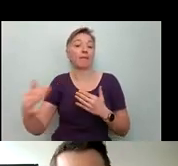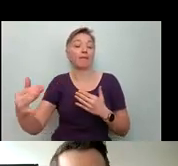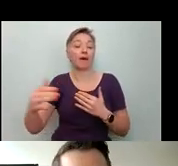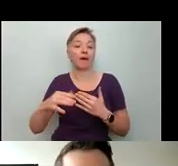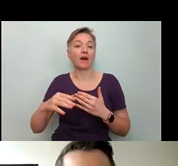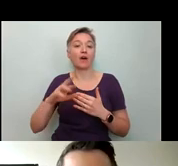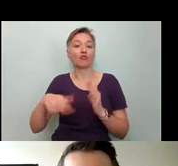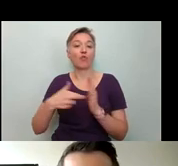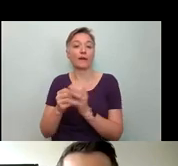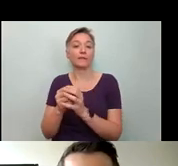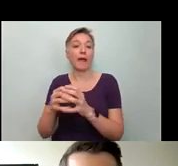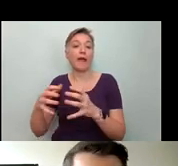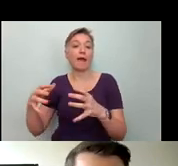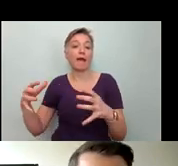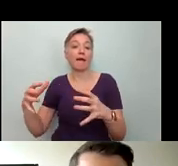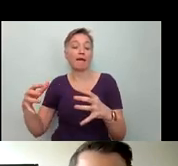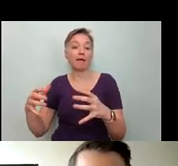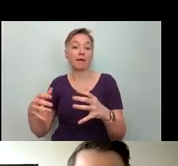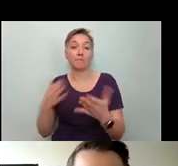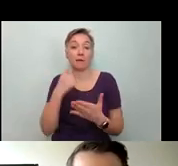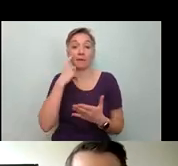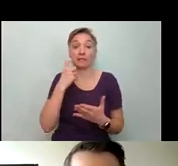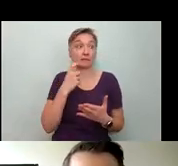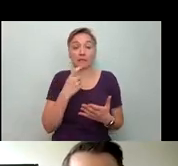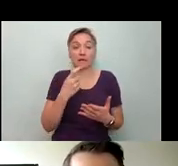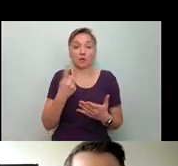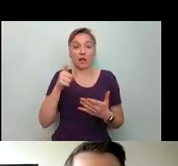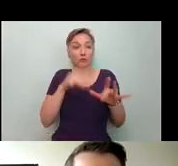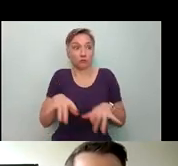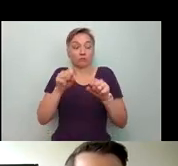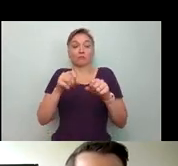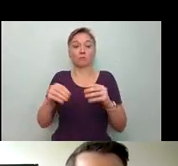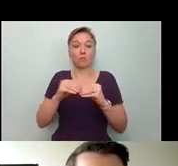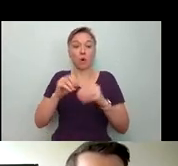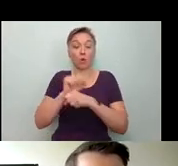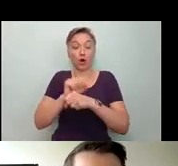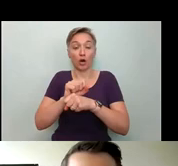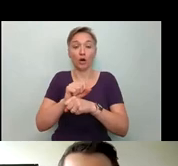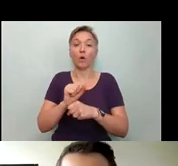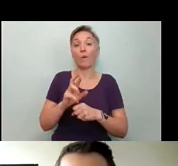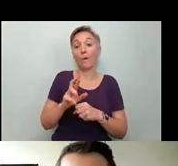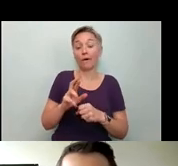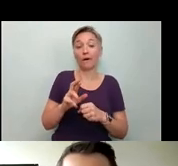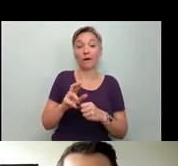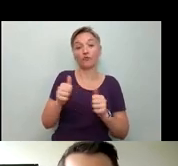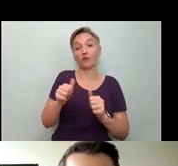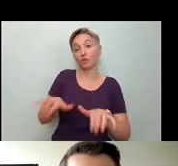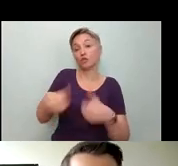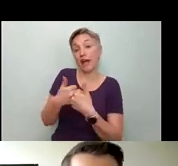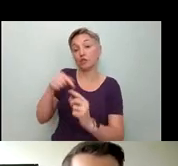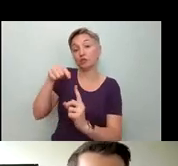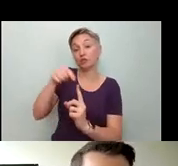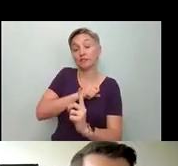just plain a need for someone to pick up the extra work. Sometimes that happens as a way of trying to provide opportunity and to challenge, you know,